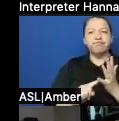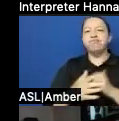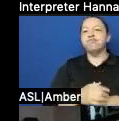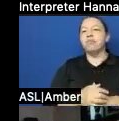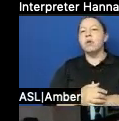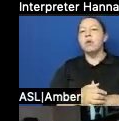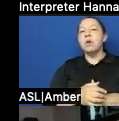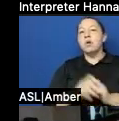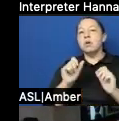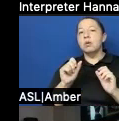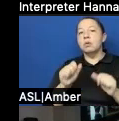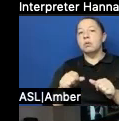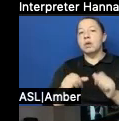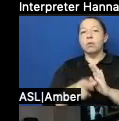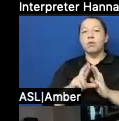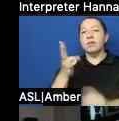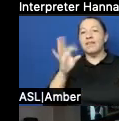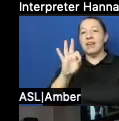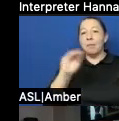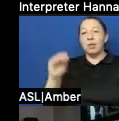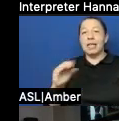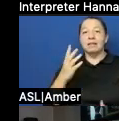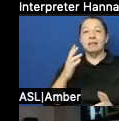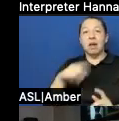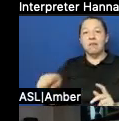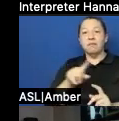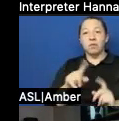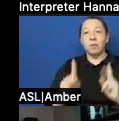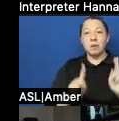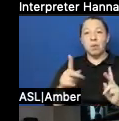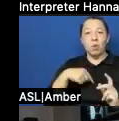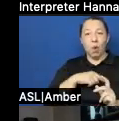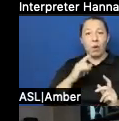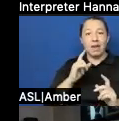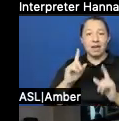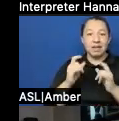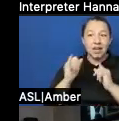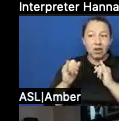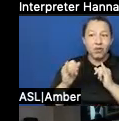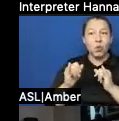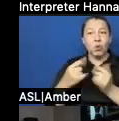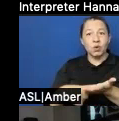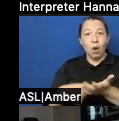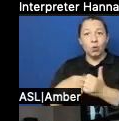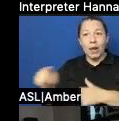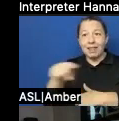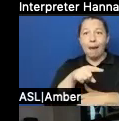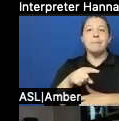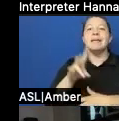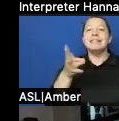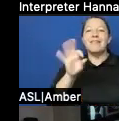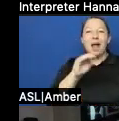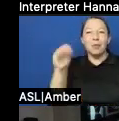the individuals we interviewed and talked to, 79% were abused as children, with an average of